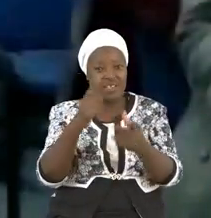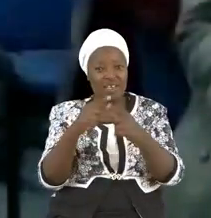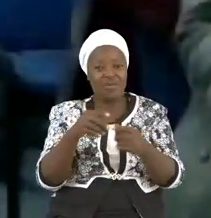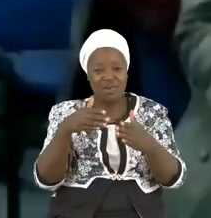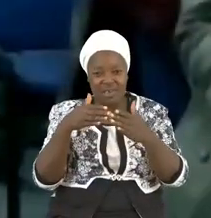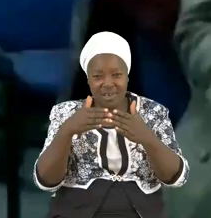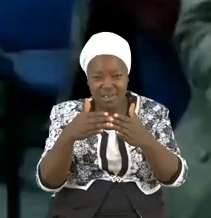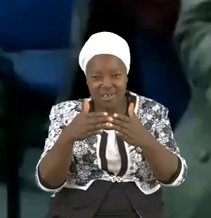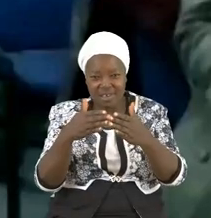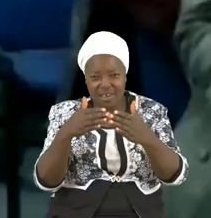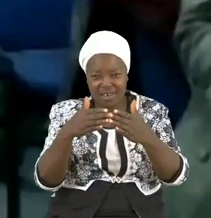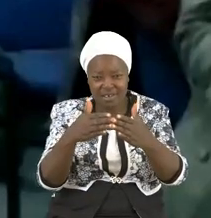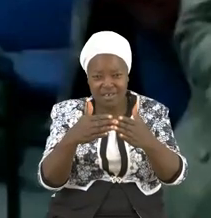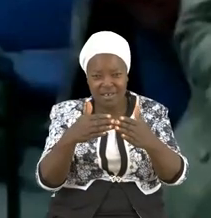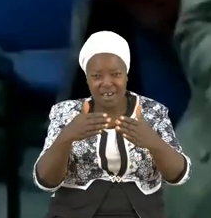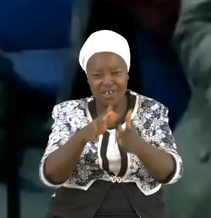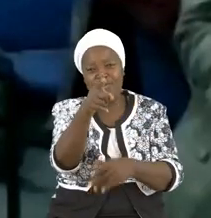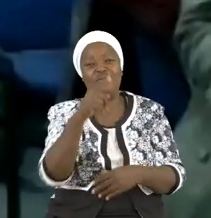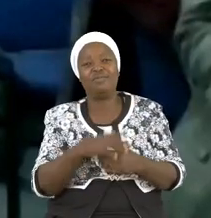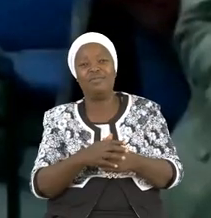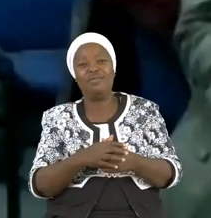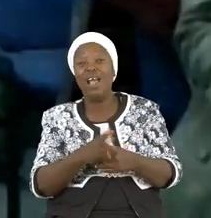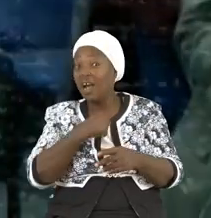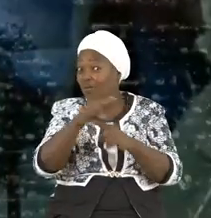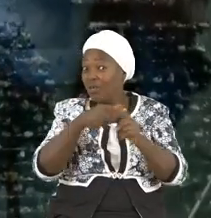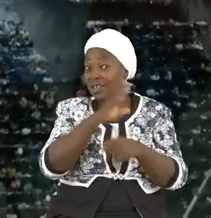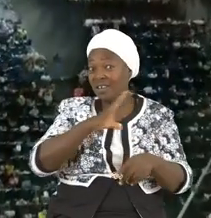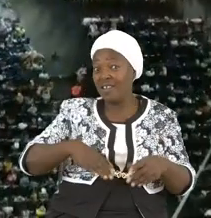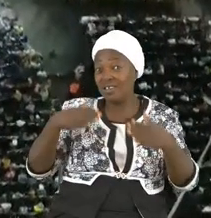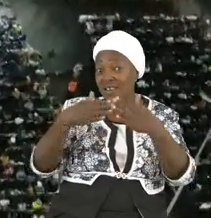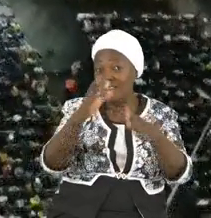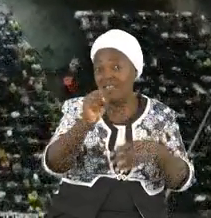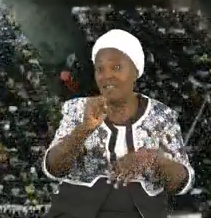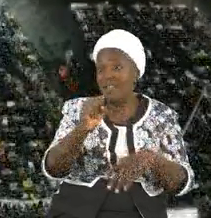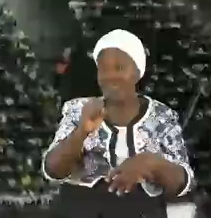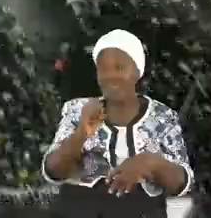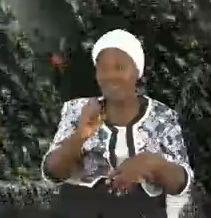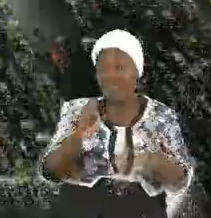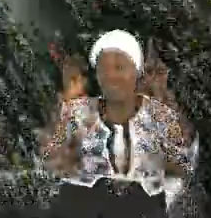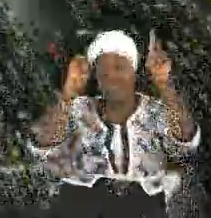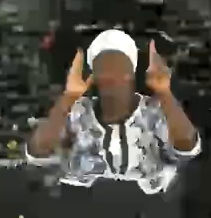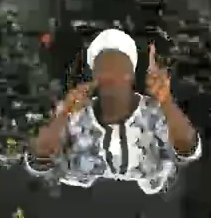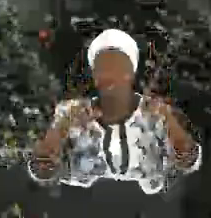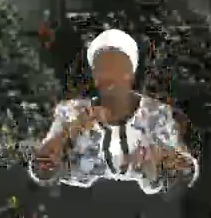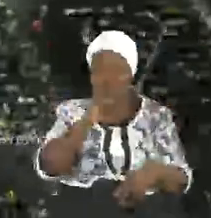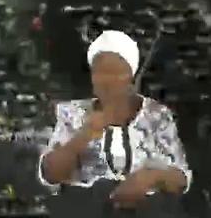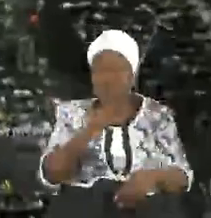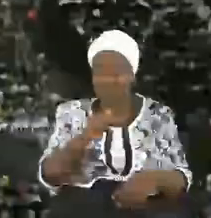you. And when Christ leads, he will lead, he will not lead